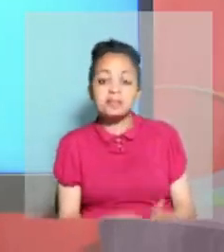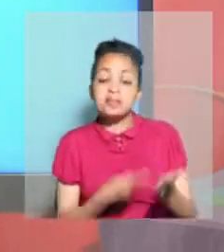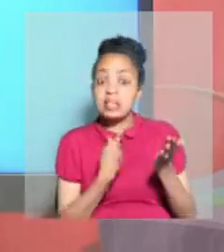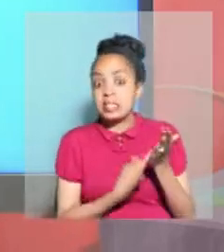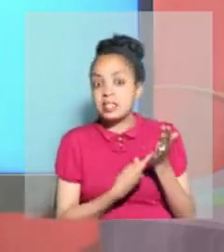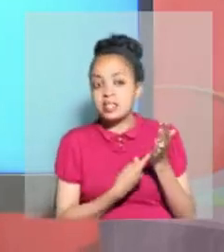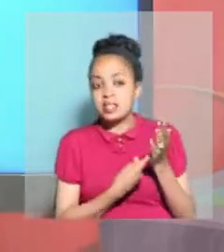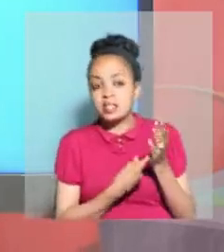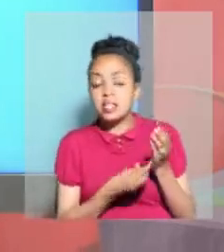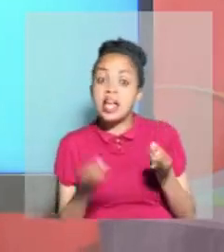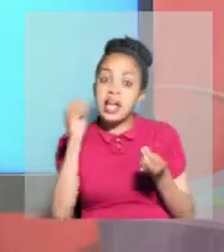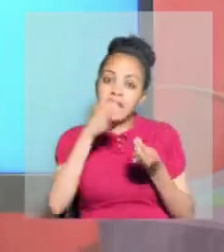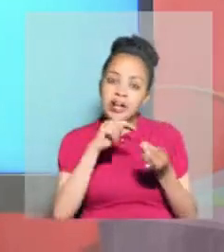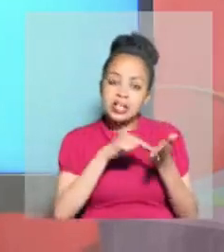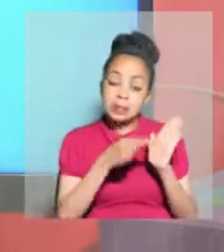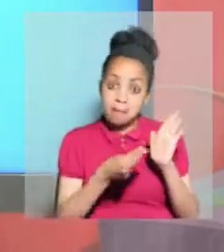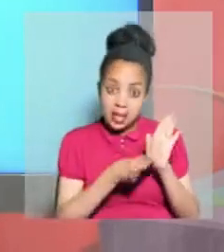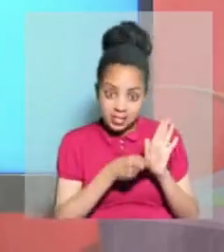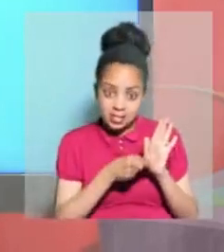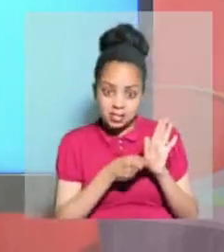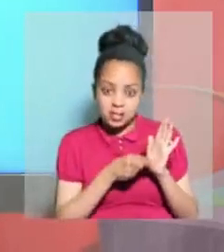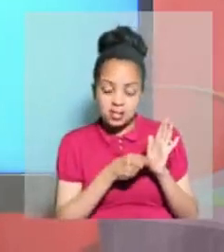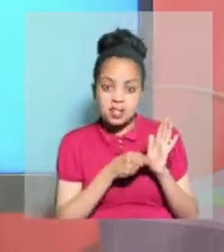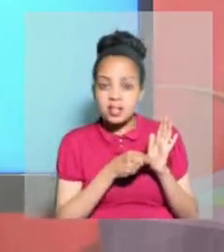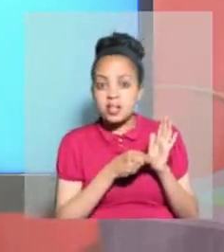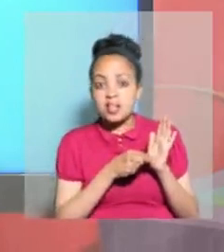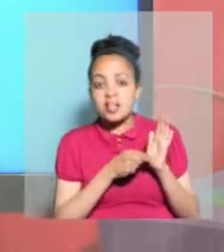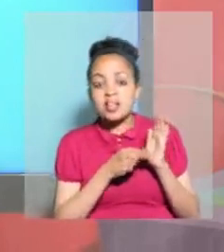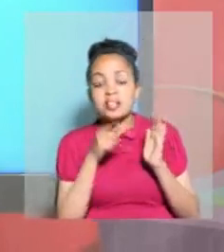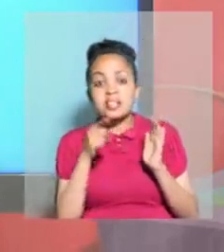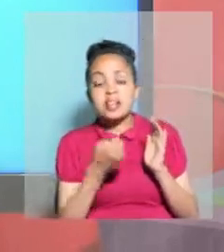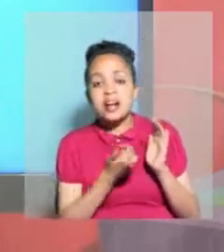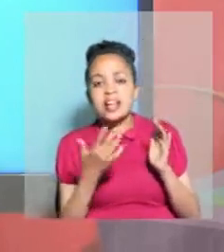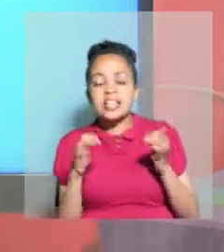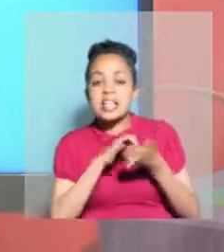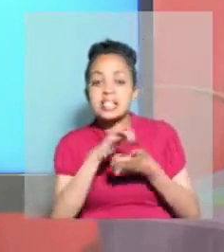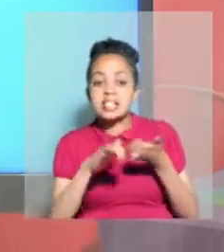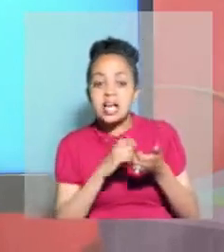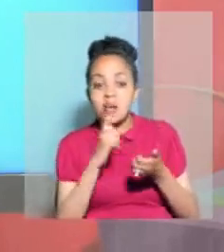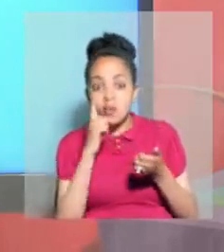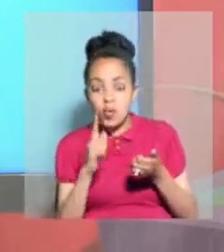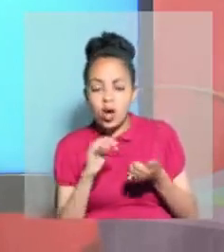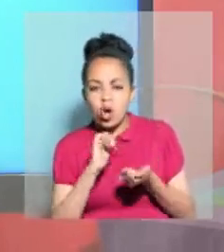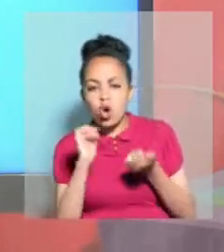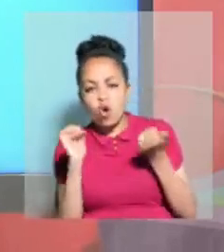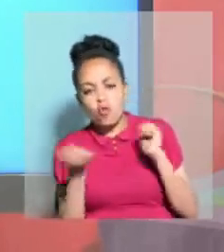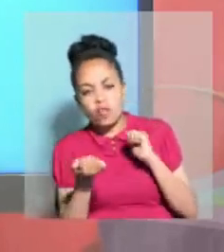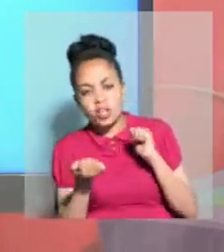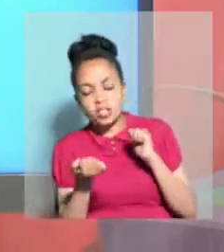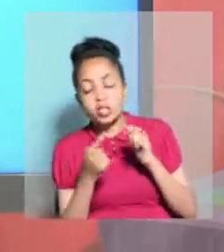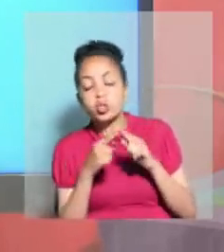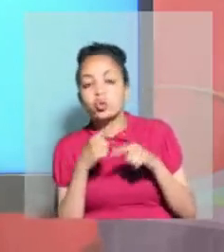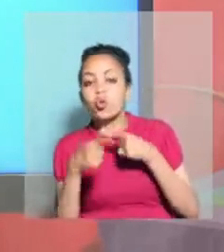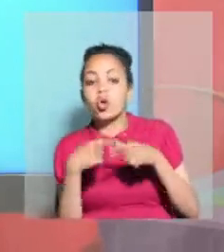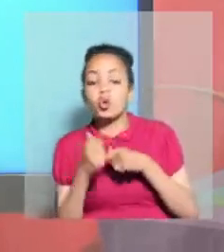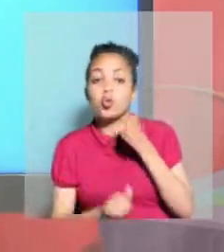This is to become increased to mean indicate that the rate at which enzyme 1 to become convert, this one is going to